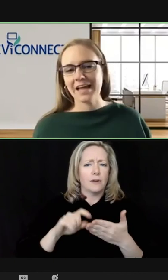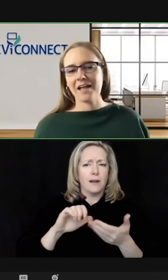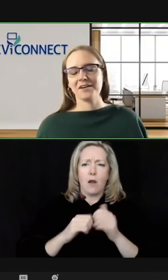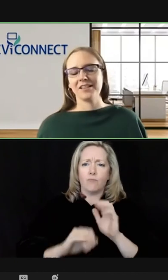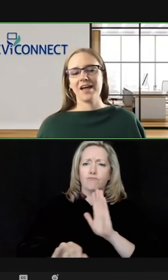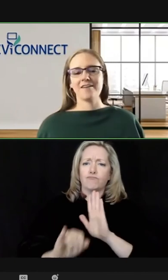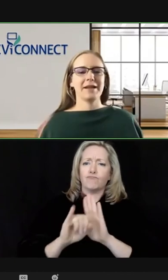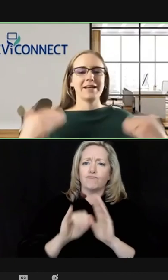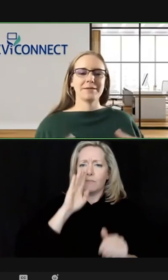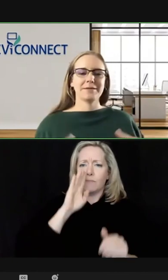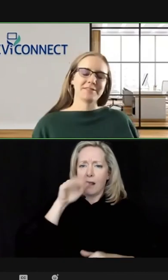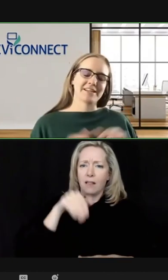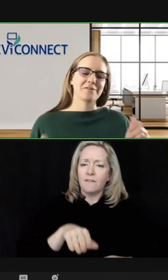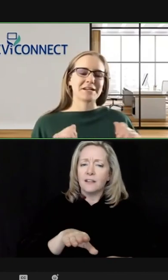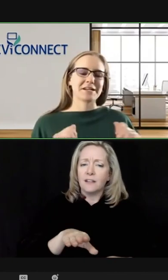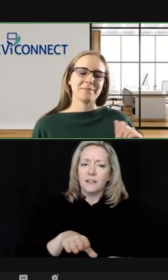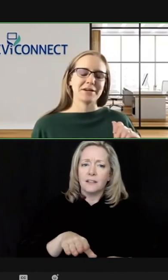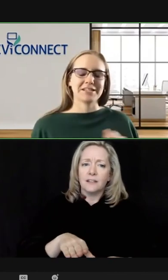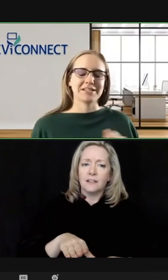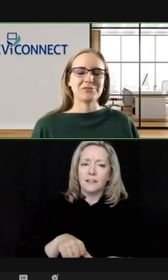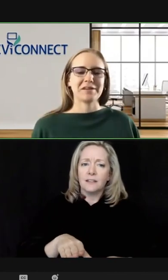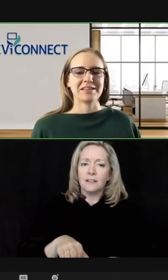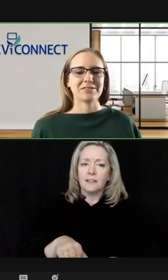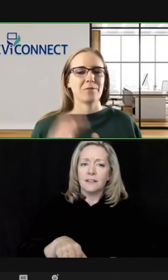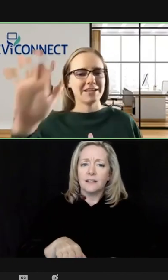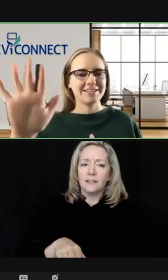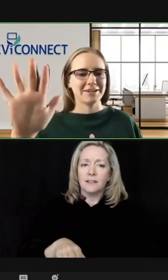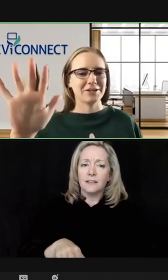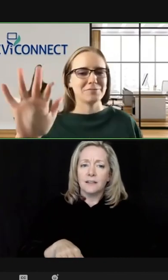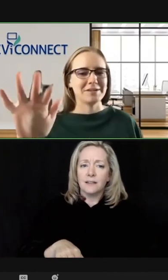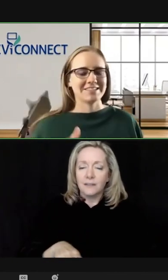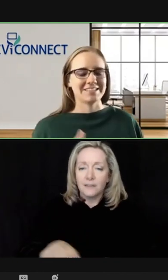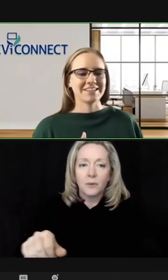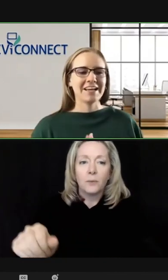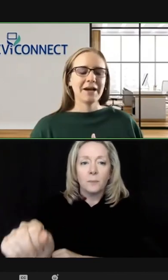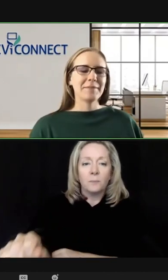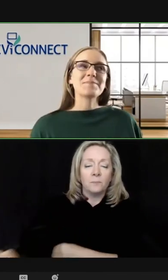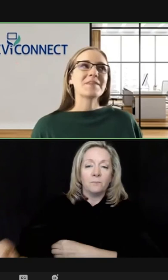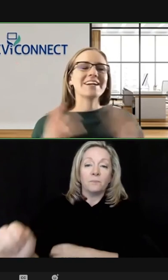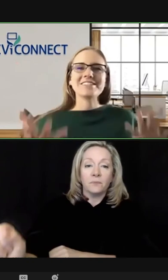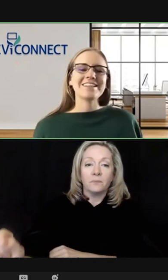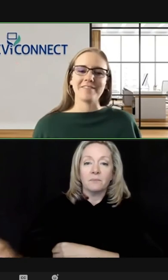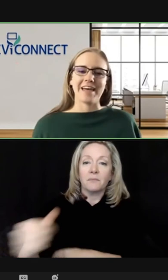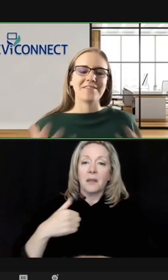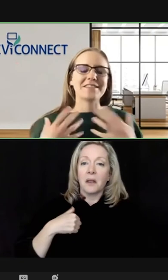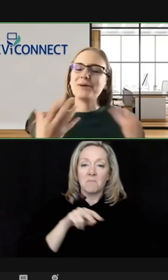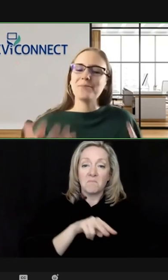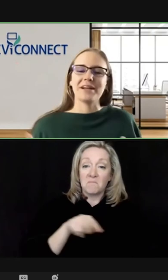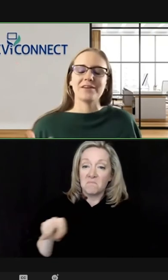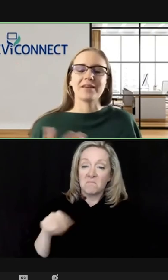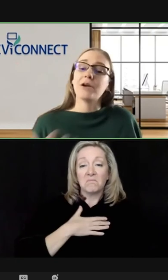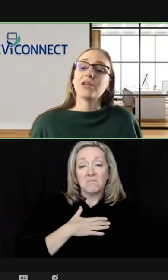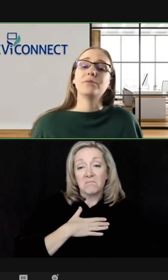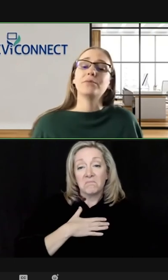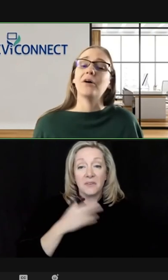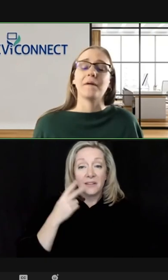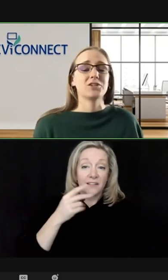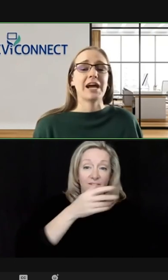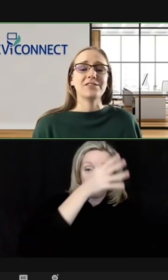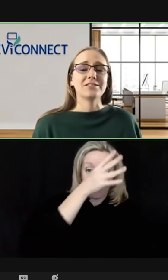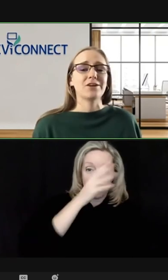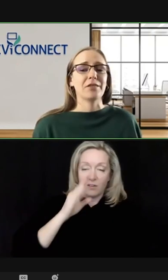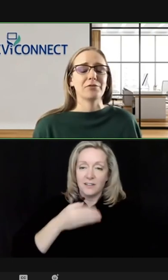of CVI in their life. But as I'm sitting there reading my book and doing things while my kids are in gymnastics, I'm like, I just love that. This moment of like, how do